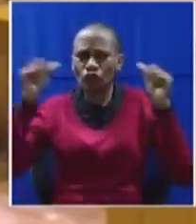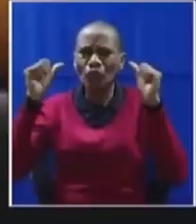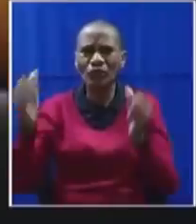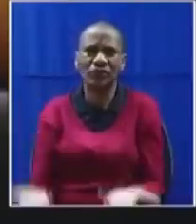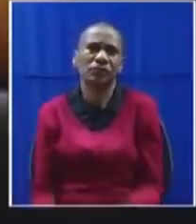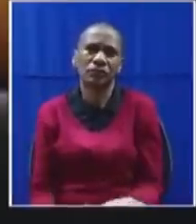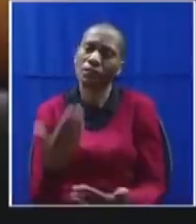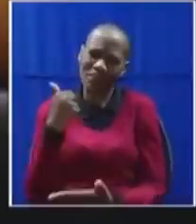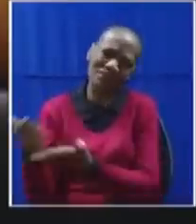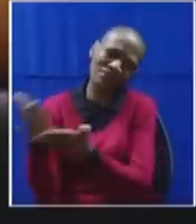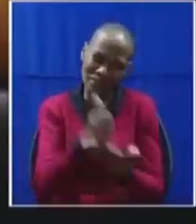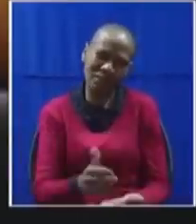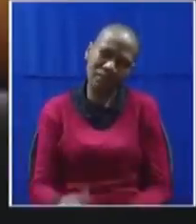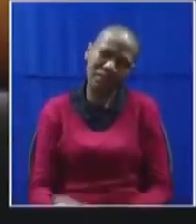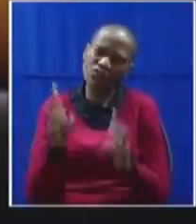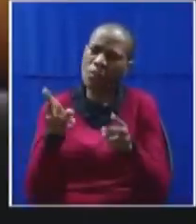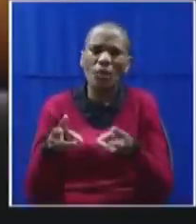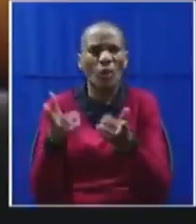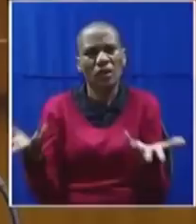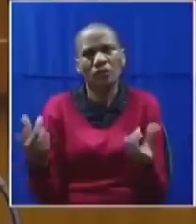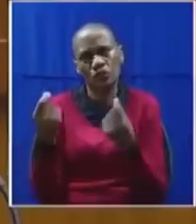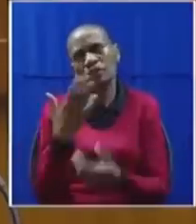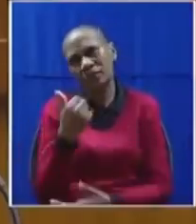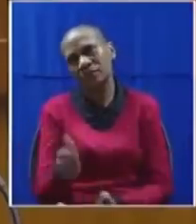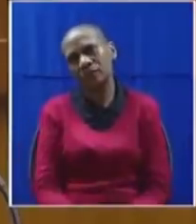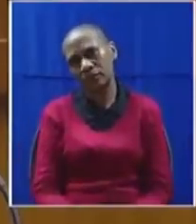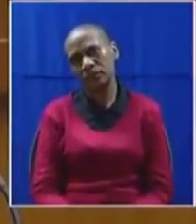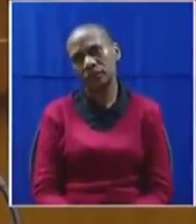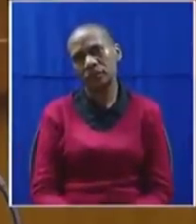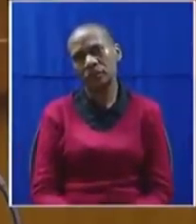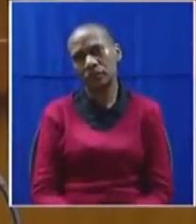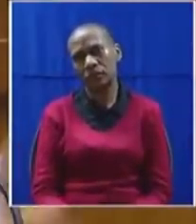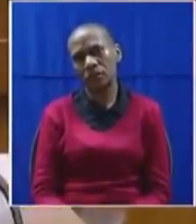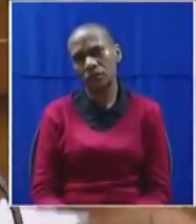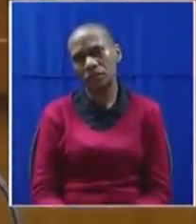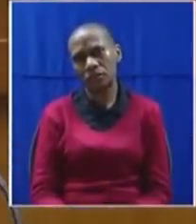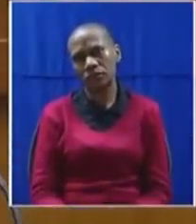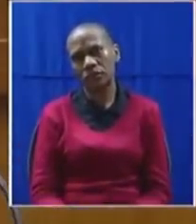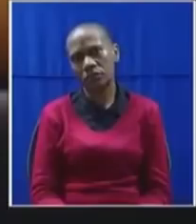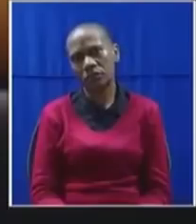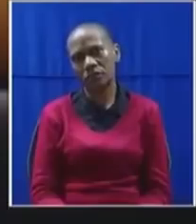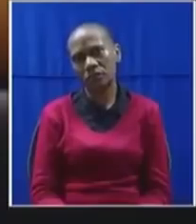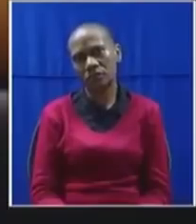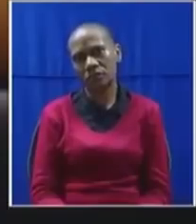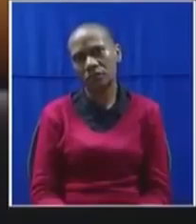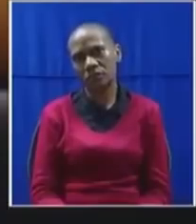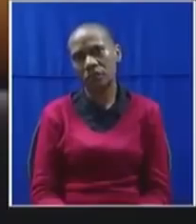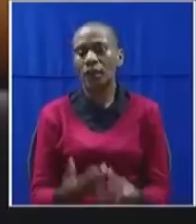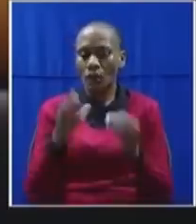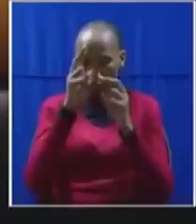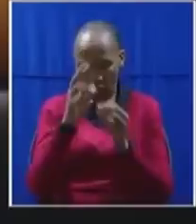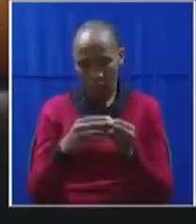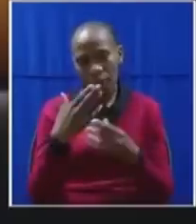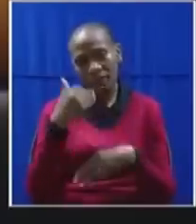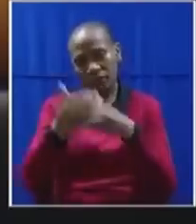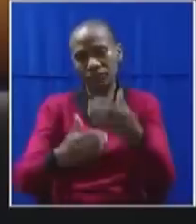And ndiyabulela mama andithethi nabo mabozo. Honorable Nkwankwa. Oya ndiphendulanga. Can you please proceed with your